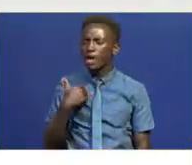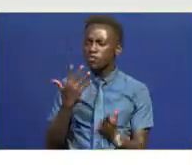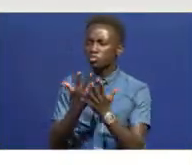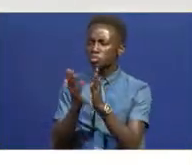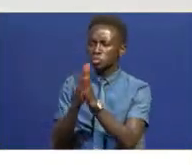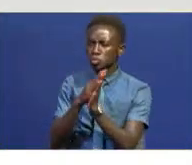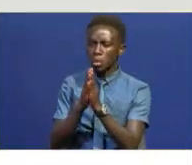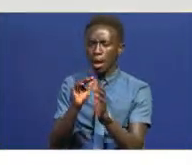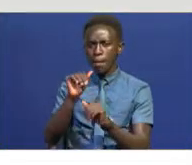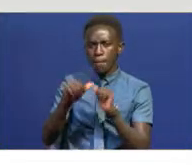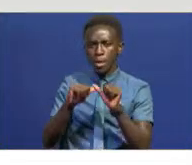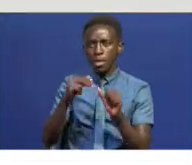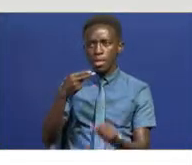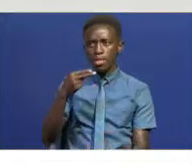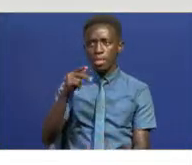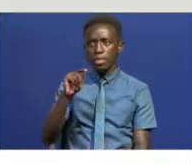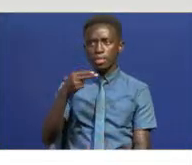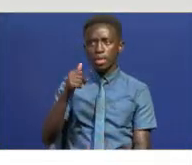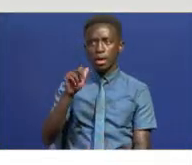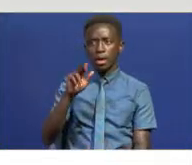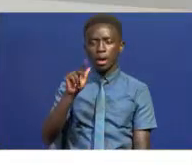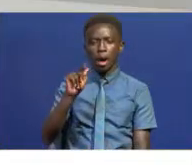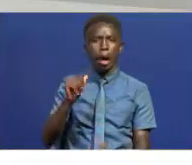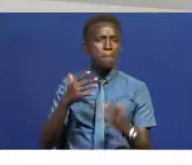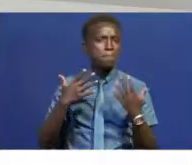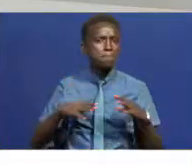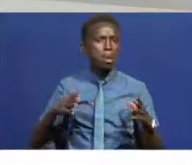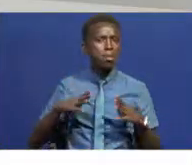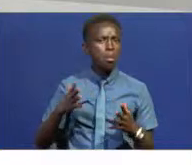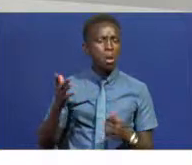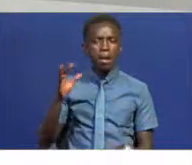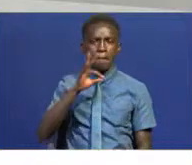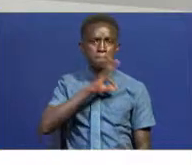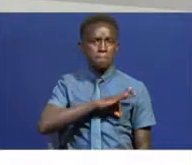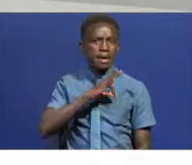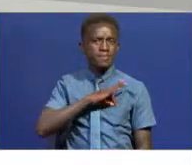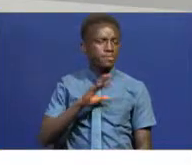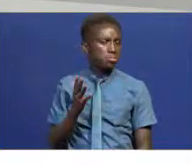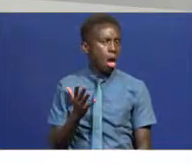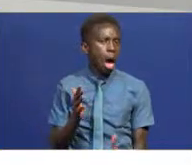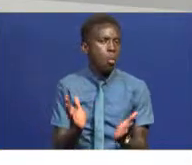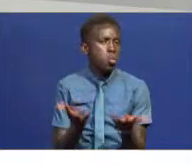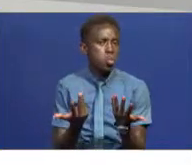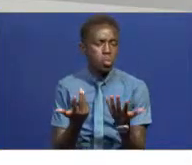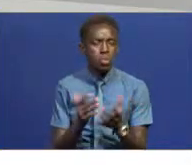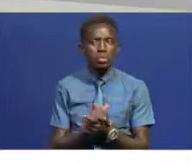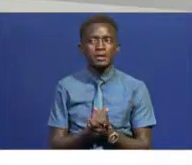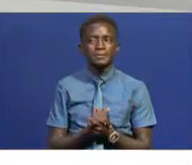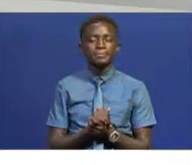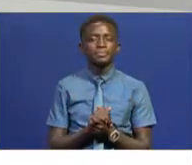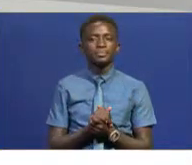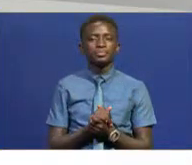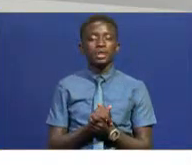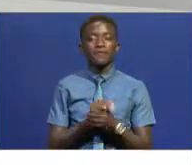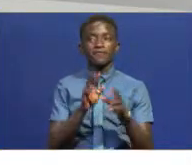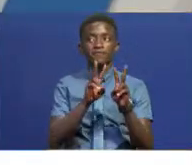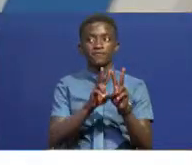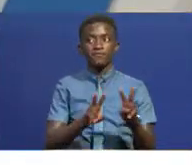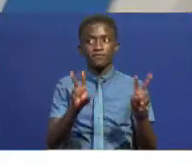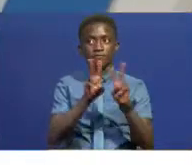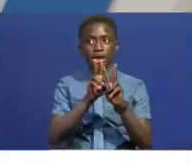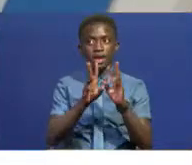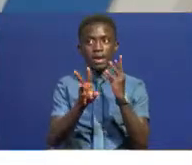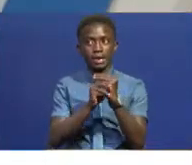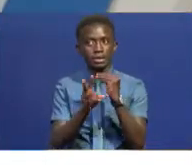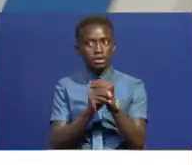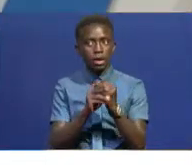aspect of how local communities are benefiting. Well, thank you, John. We were considering the value addition and what the government intended to